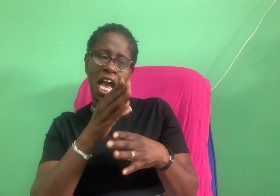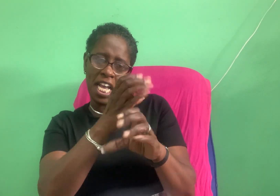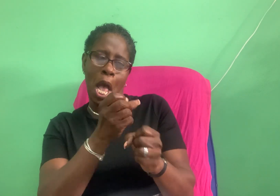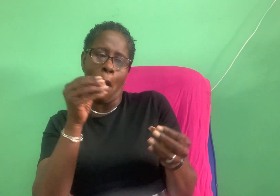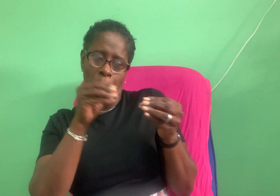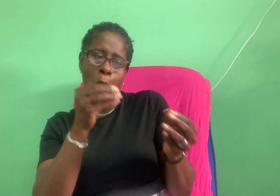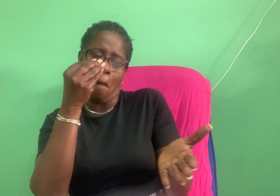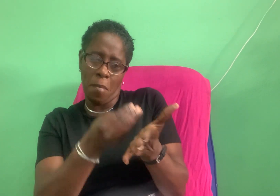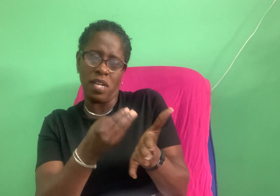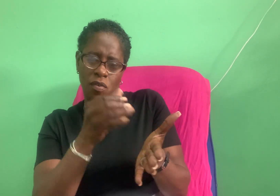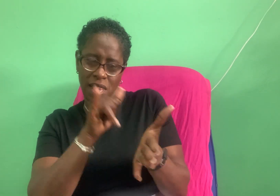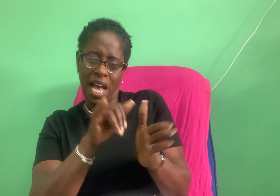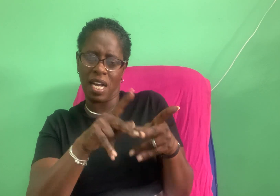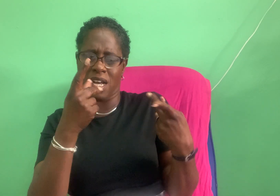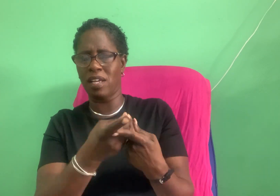a reality.